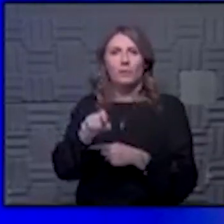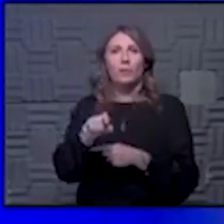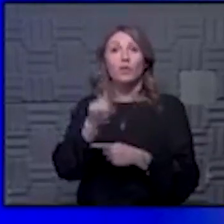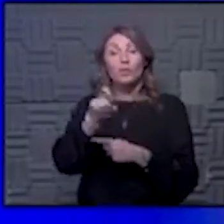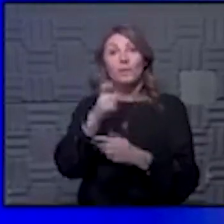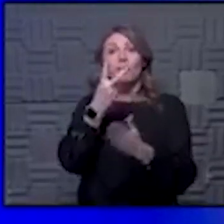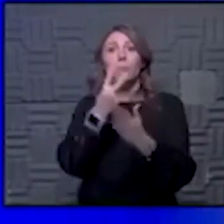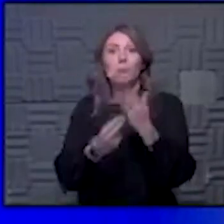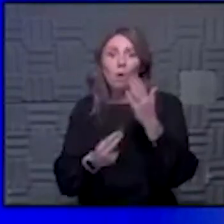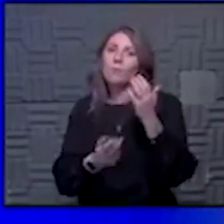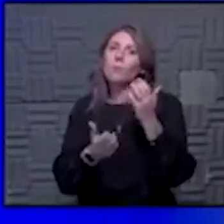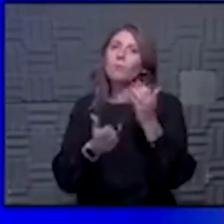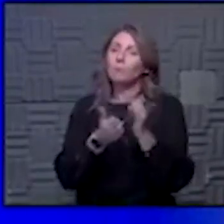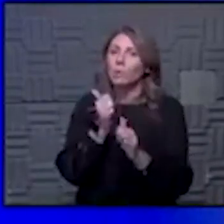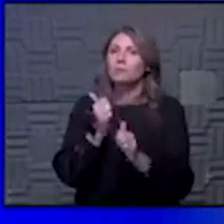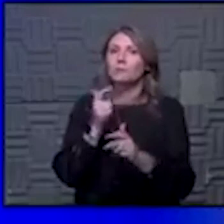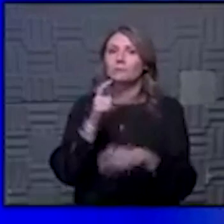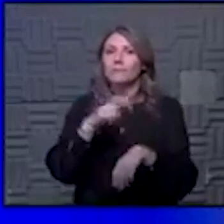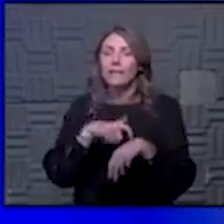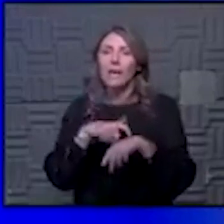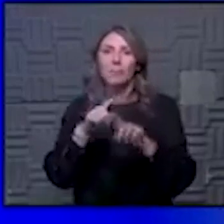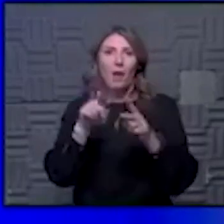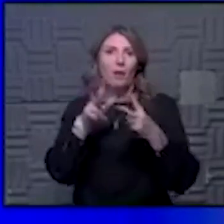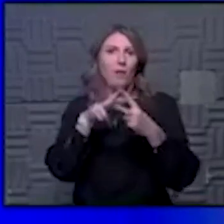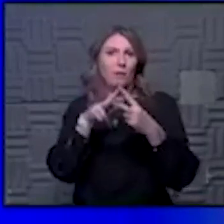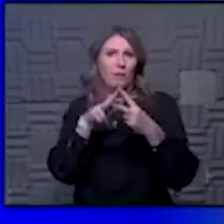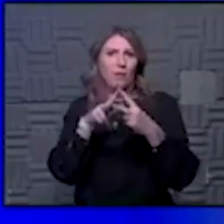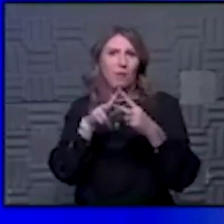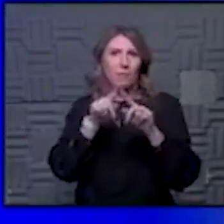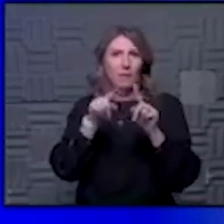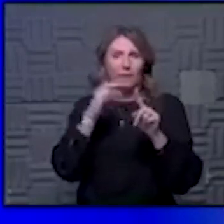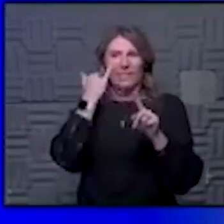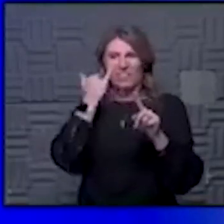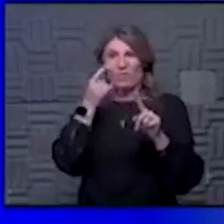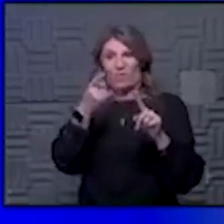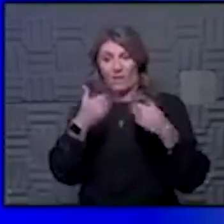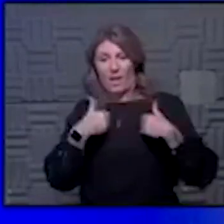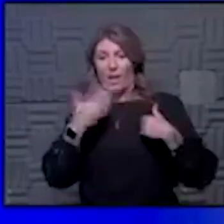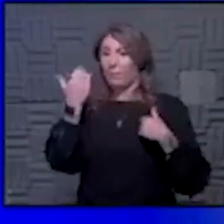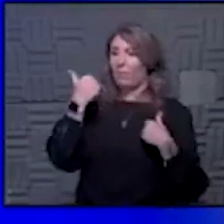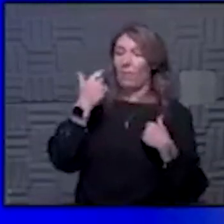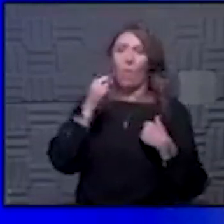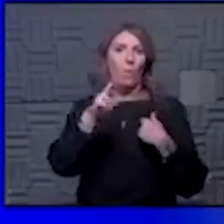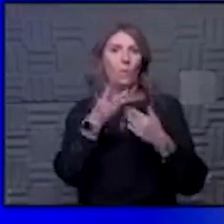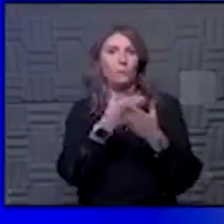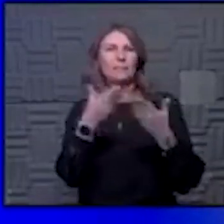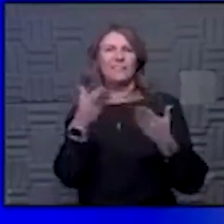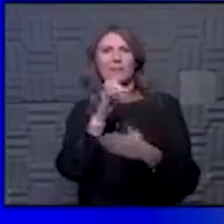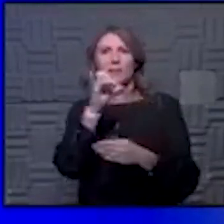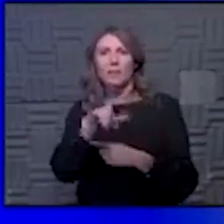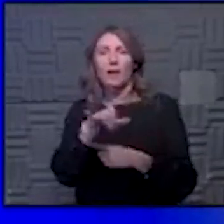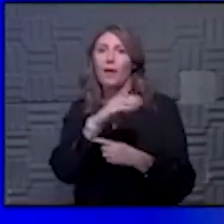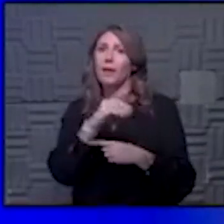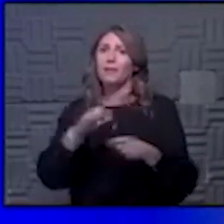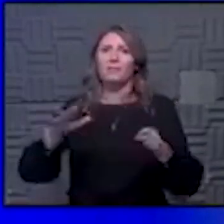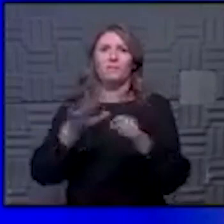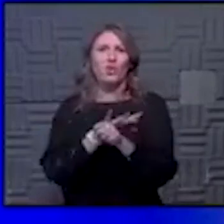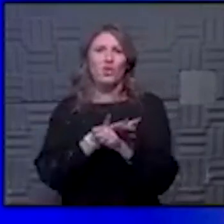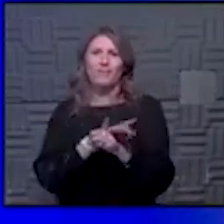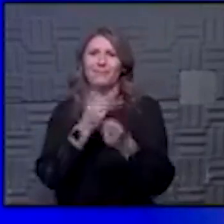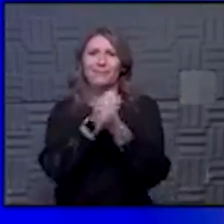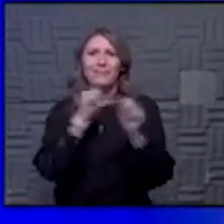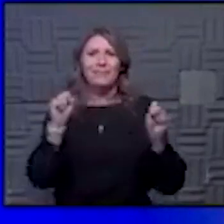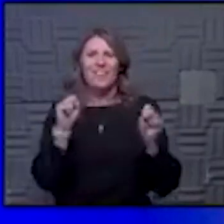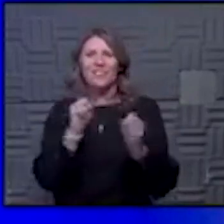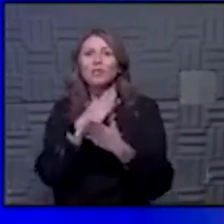need both of them most likely, but it just matters, have you had them before and things of that nature. So let's talk with them, and it is completely safe. It's just the piece of